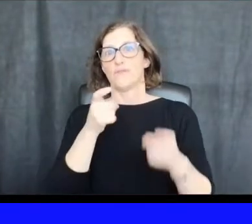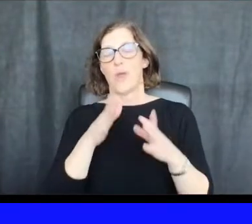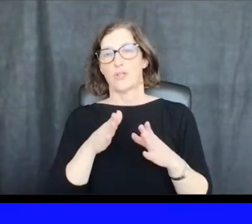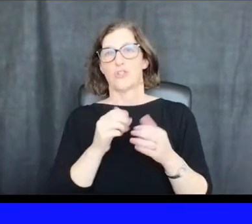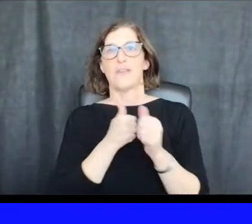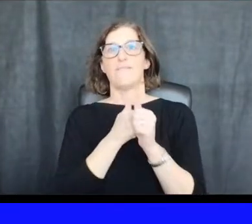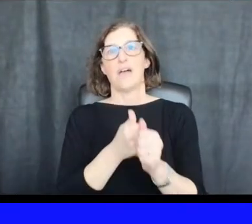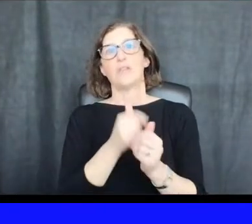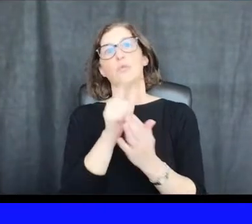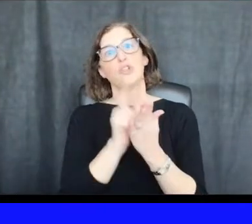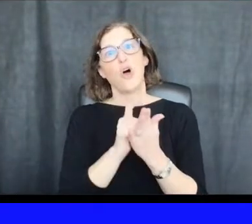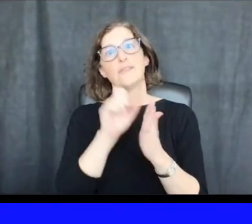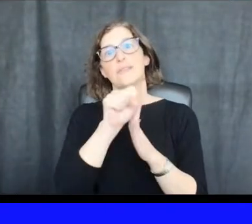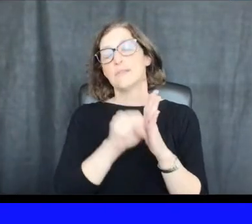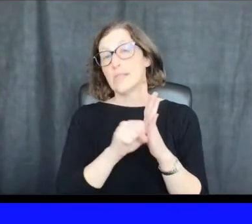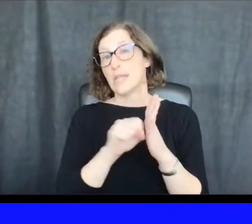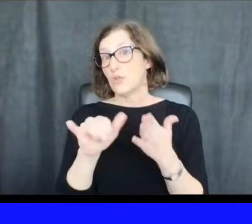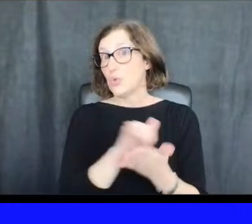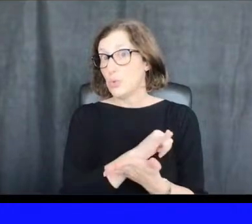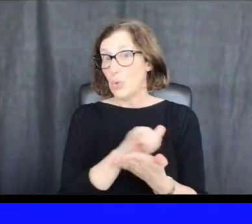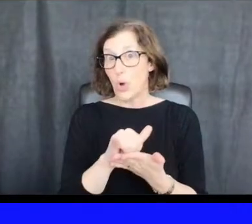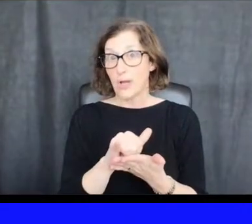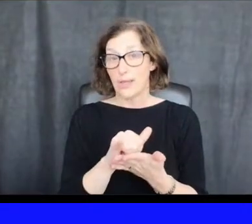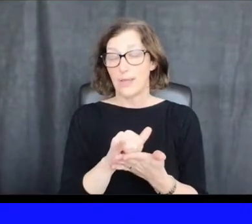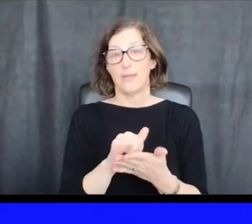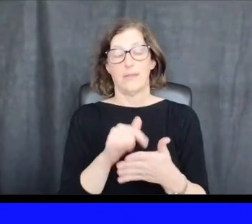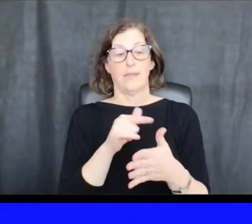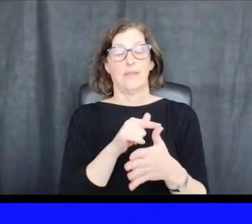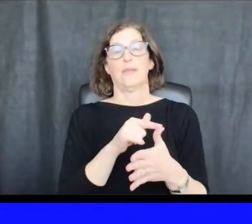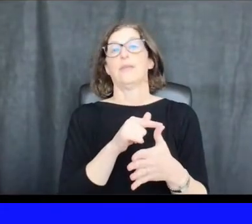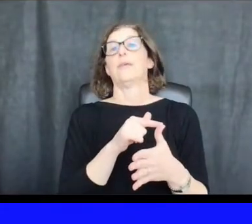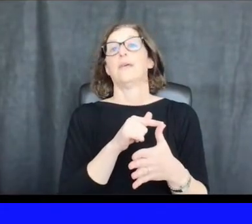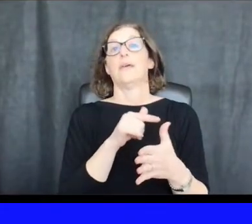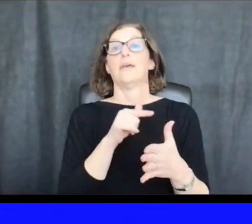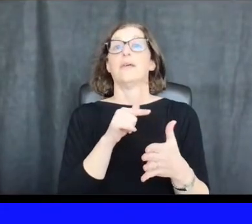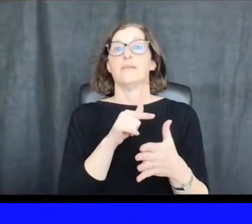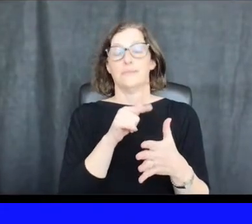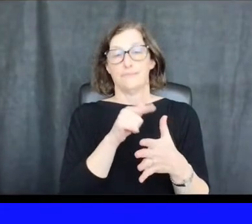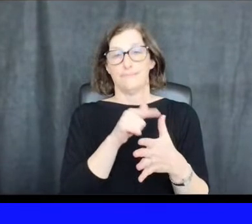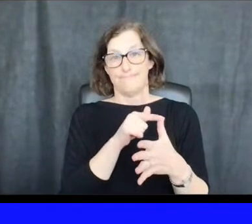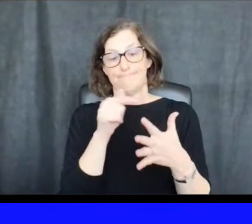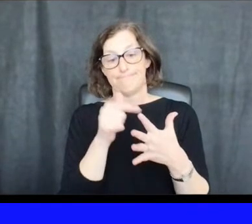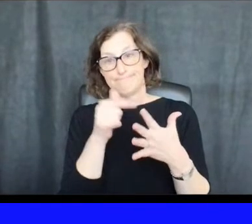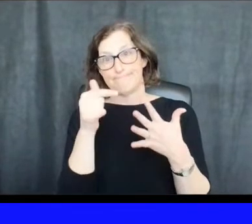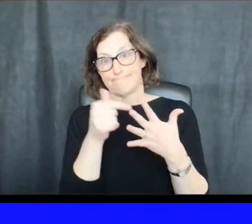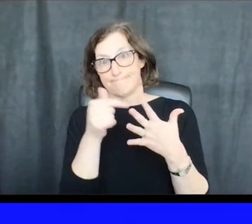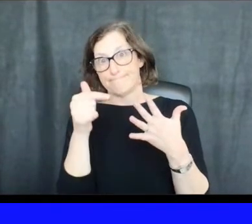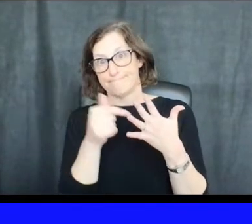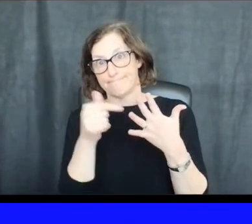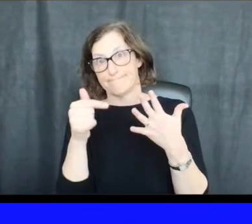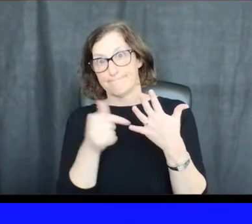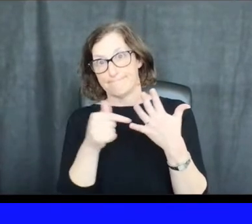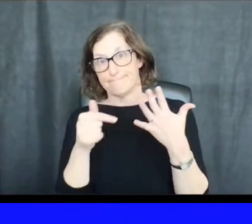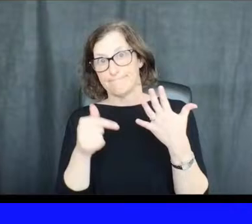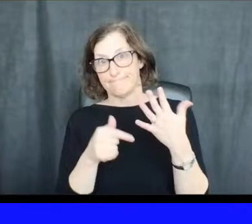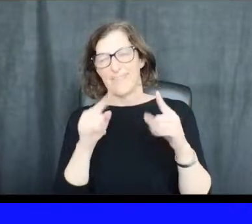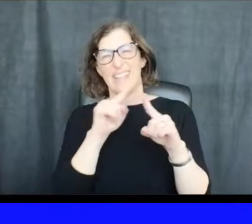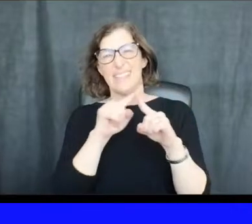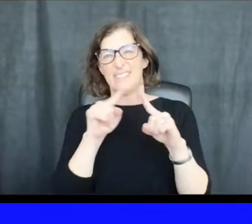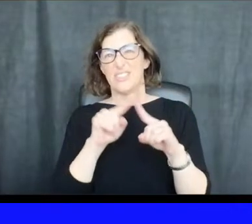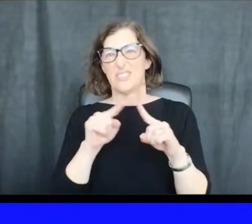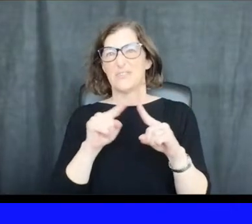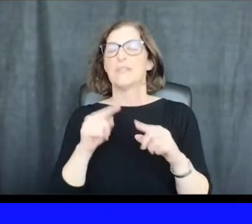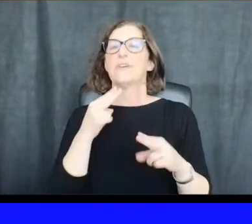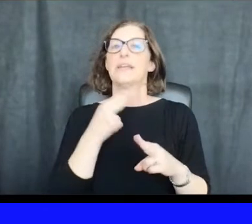Dr. Calamia? It's a yes. Yes. Dr. Shamani? Yes. Philip? Yes.